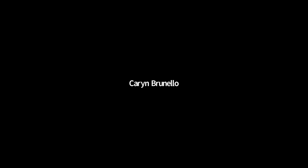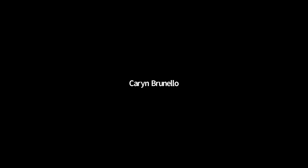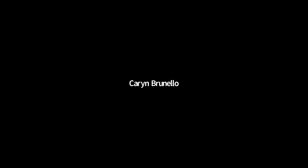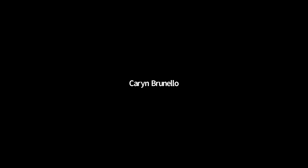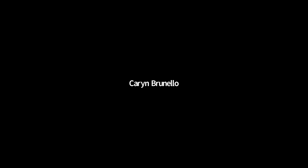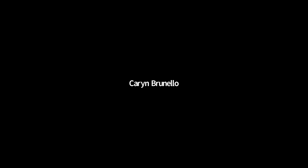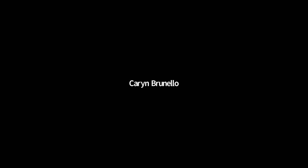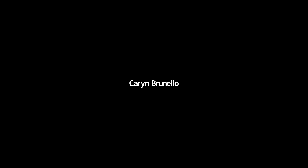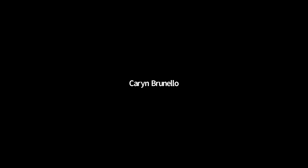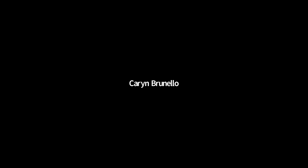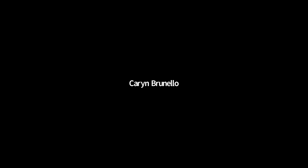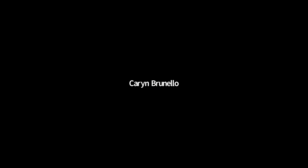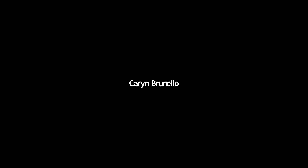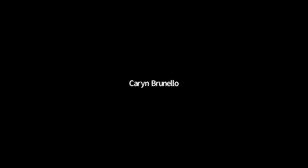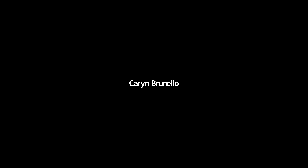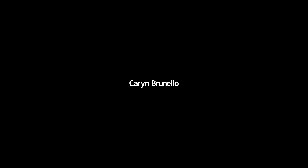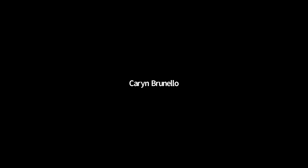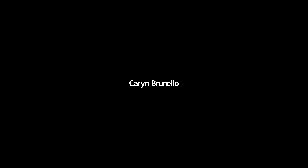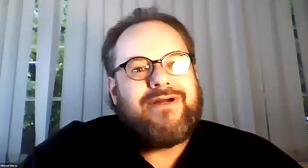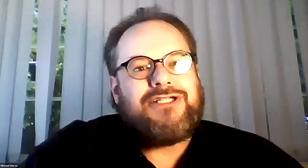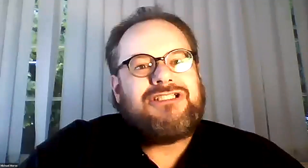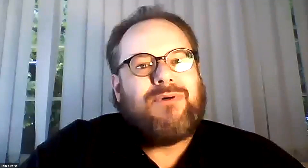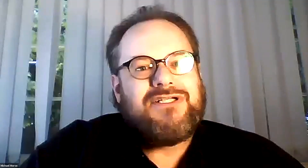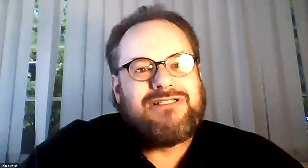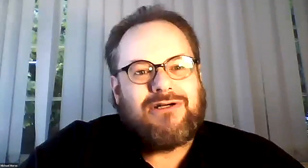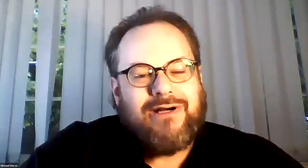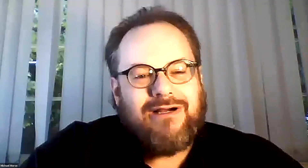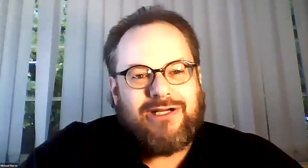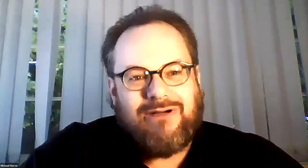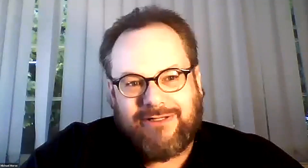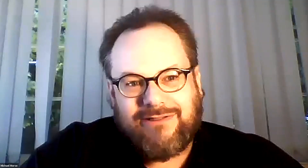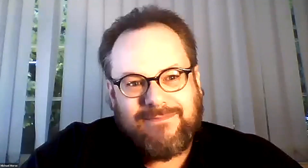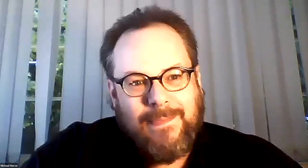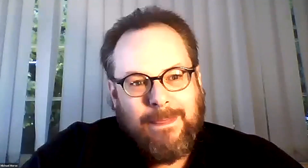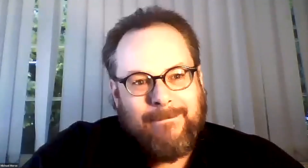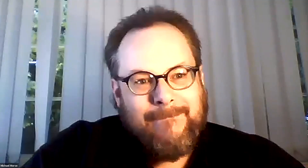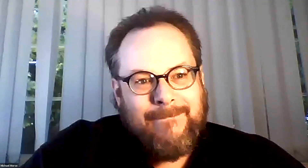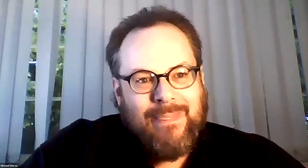I'm a bit of a purist when it comes to exercise. I don't do any sports that require equipment.